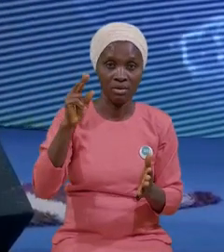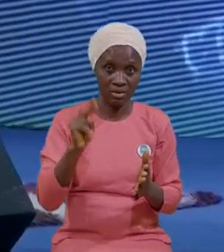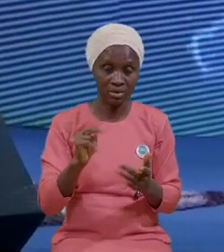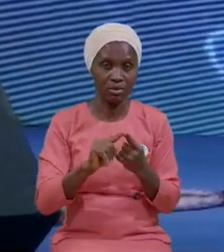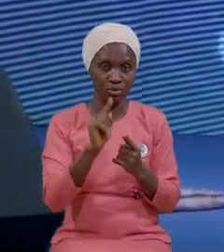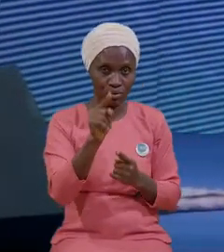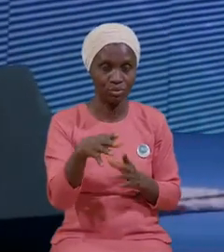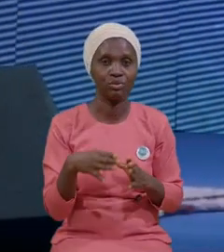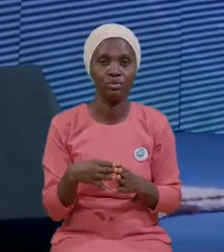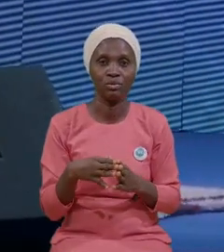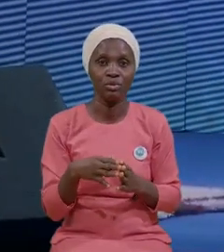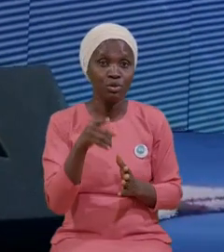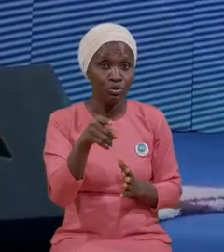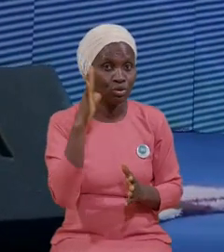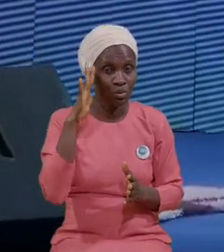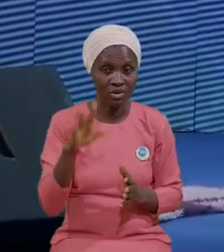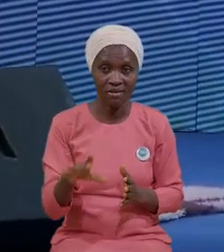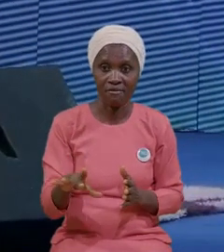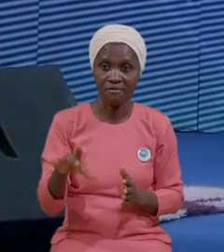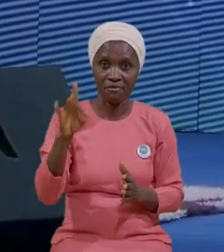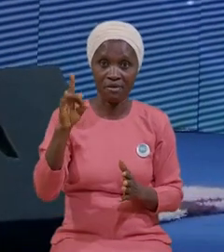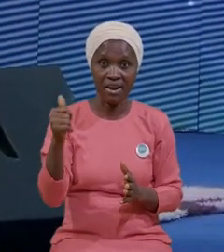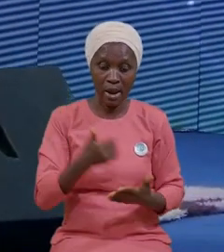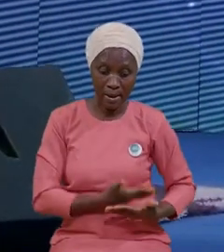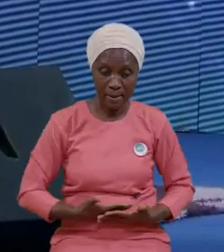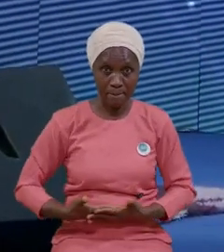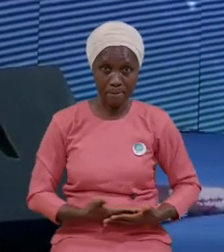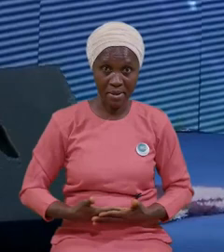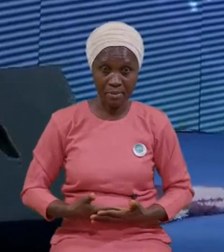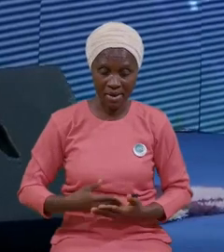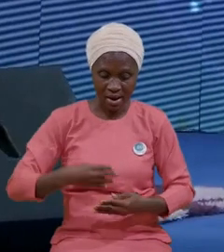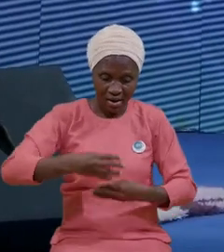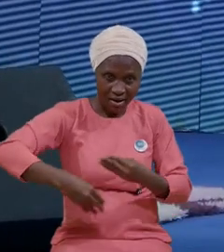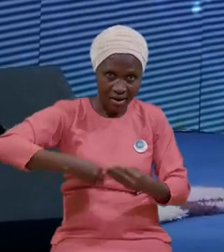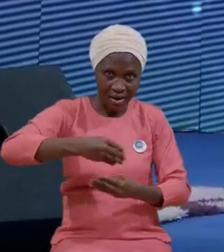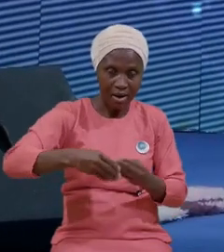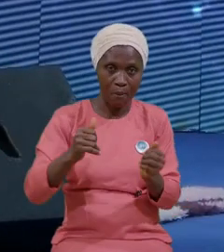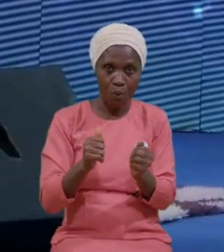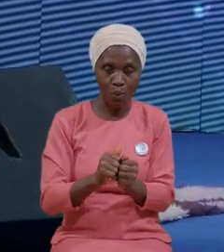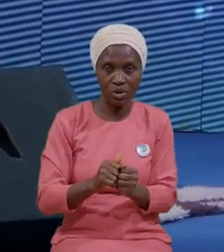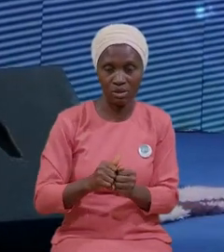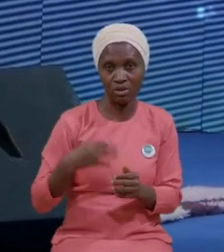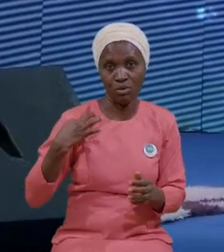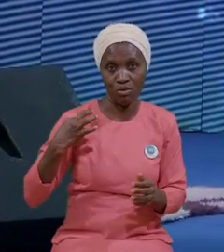Ye shall find the babe wrapped in swaddling clothes, lying in a manger.